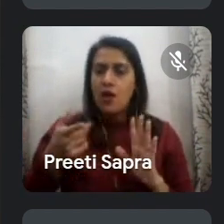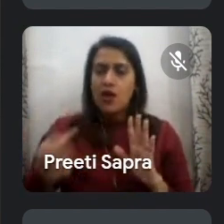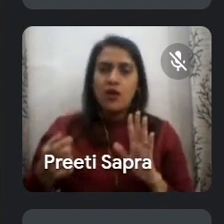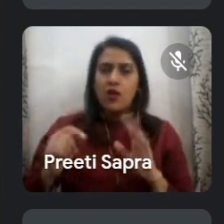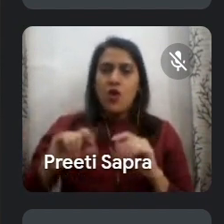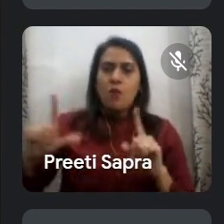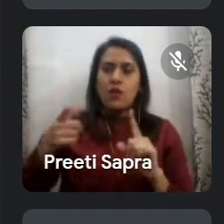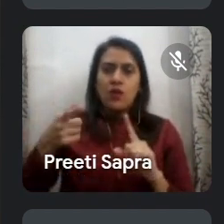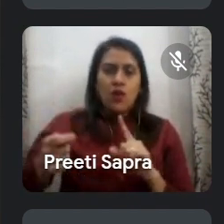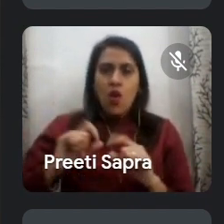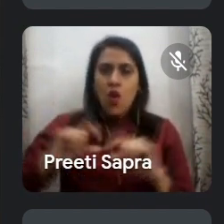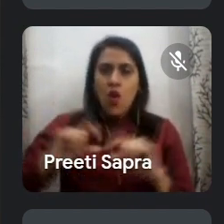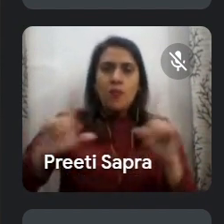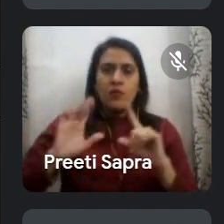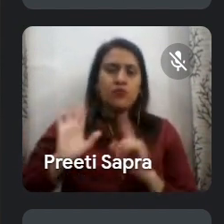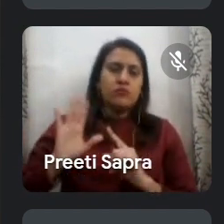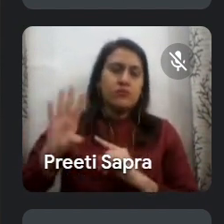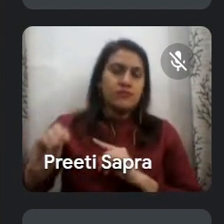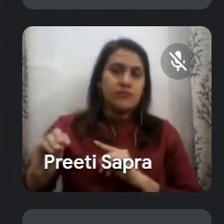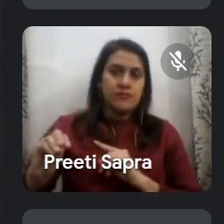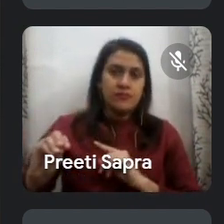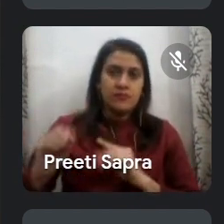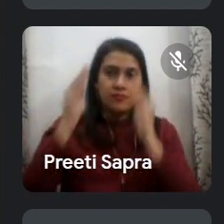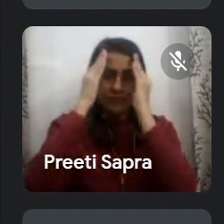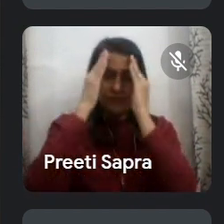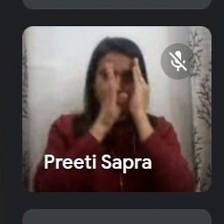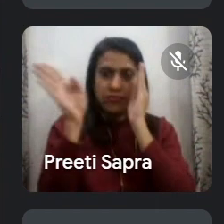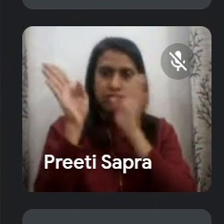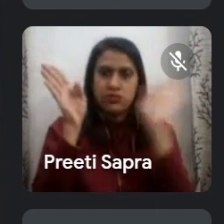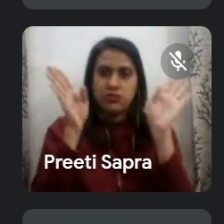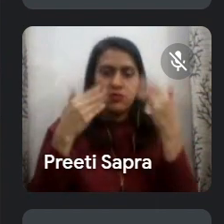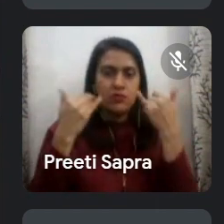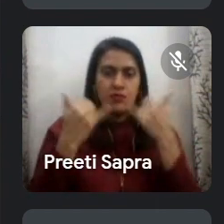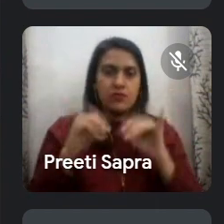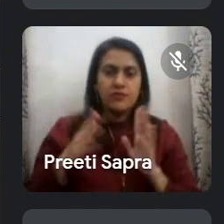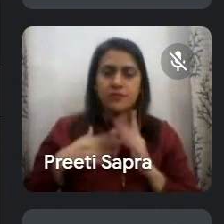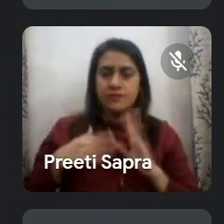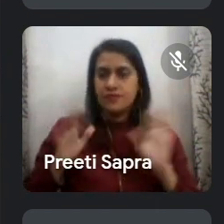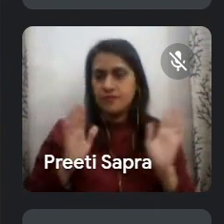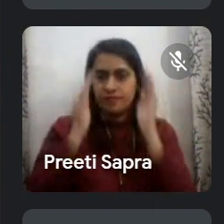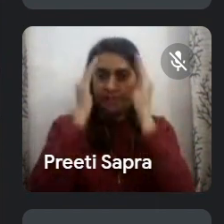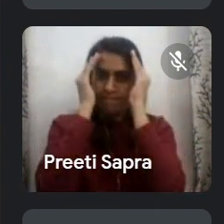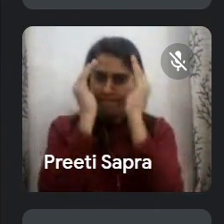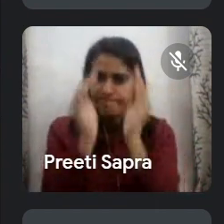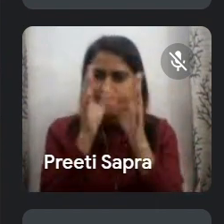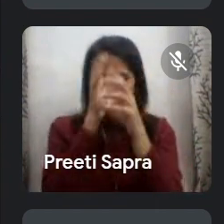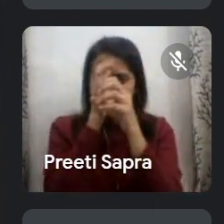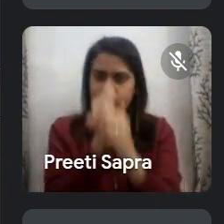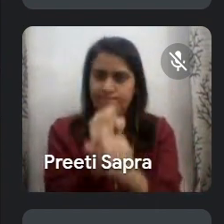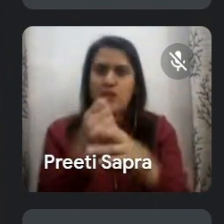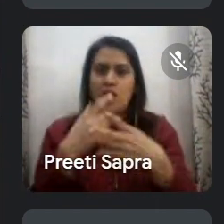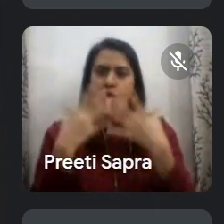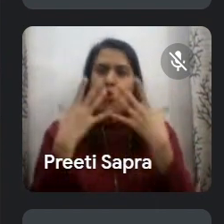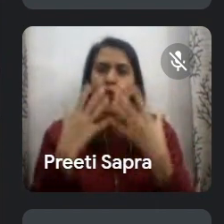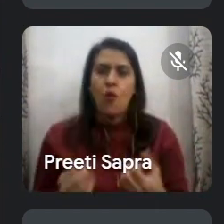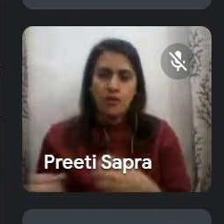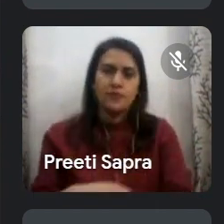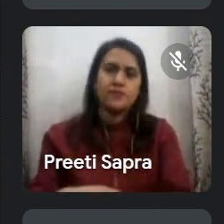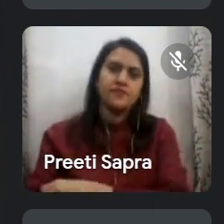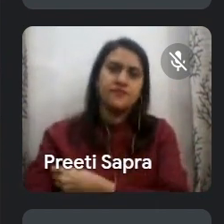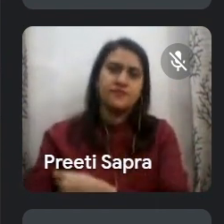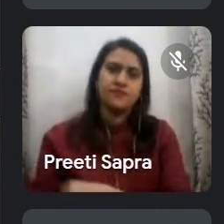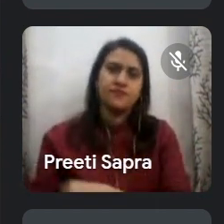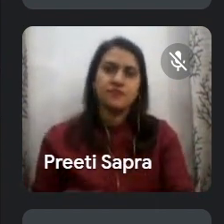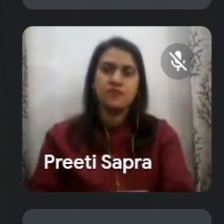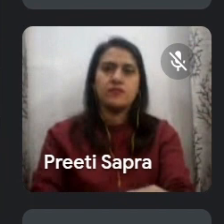like, like get diverted. My attention, I have like, this is how I see life. Like I see it like I have a very short amount of time